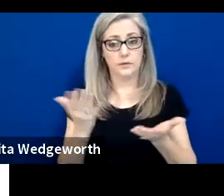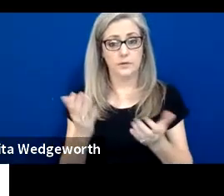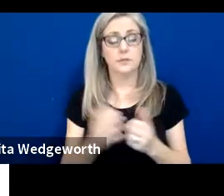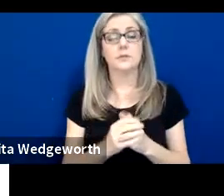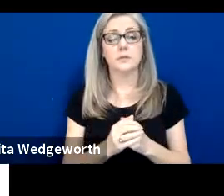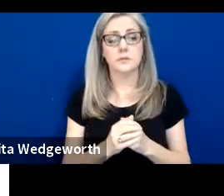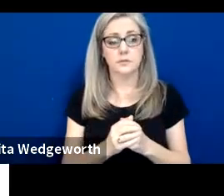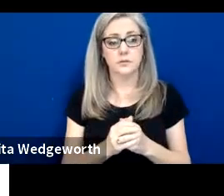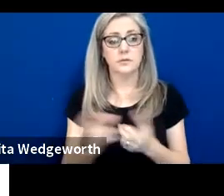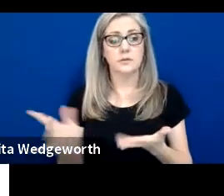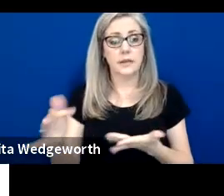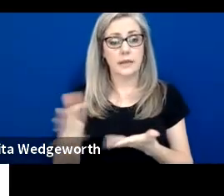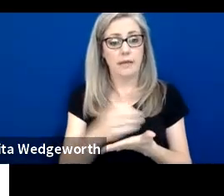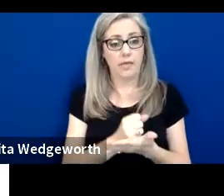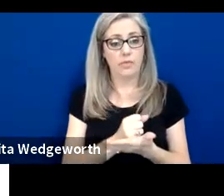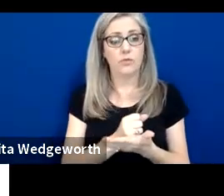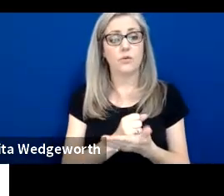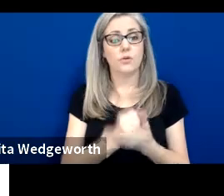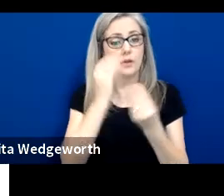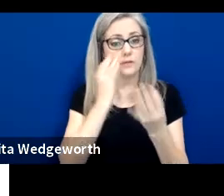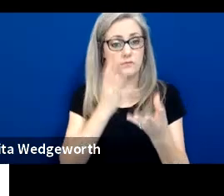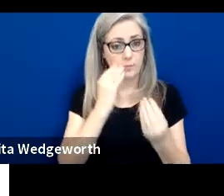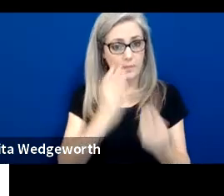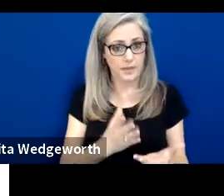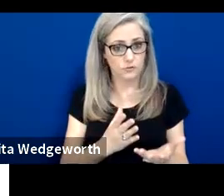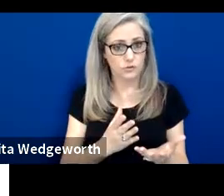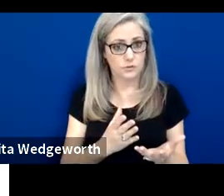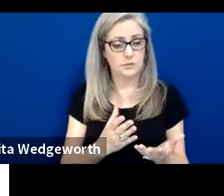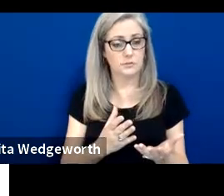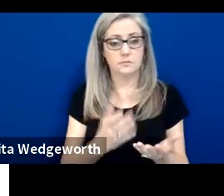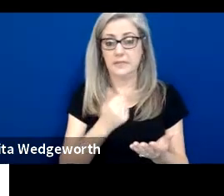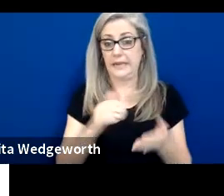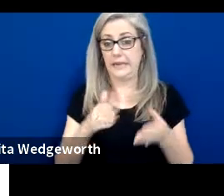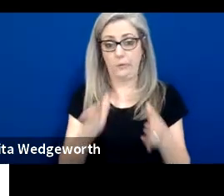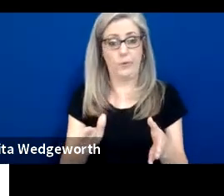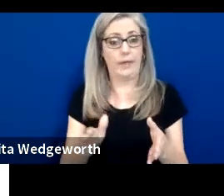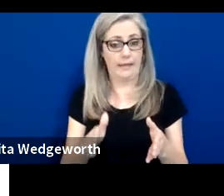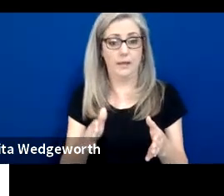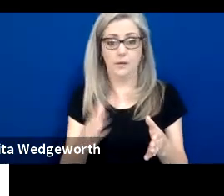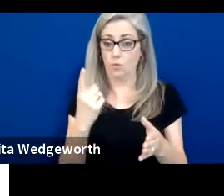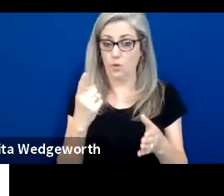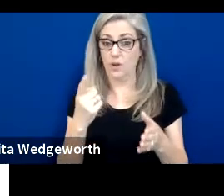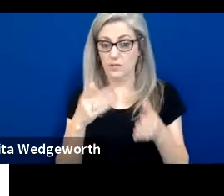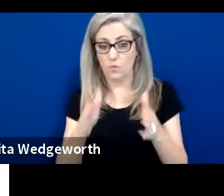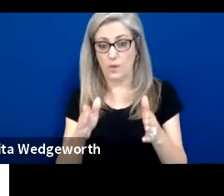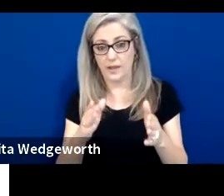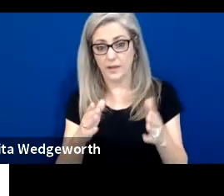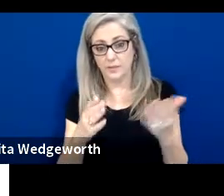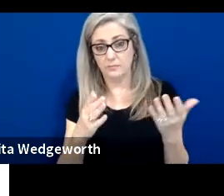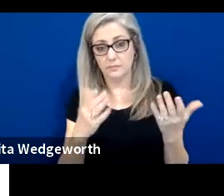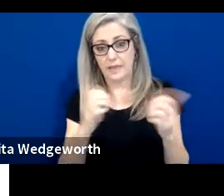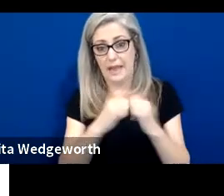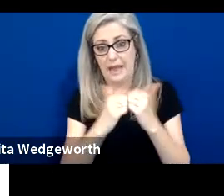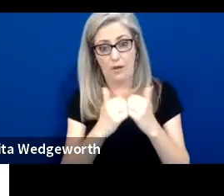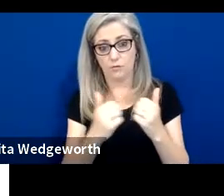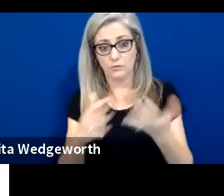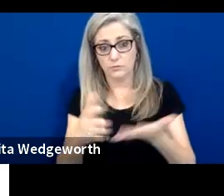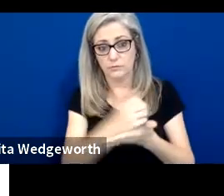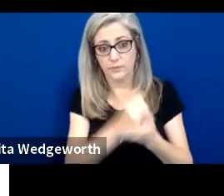know, gather information in any way that we can. One of the big ways we do that is through meetings like this and public